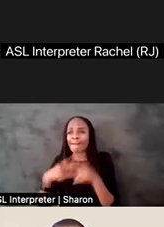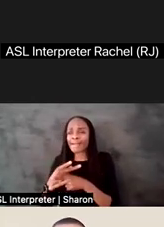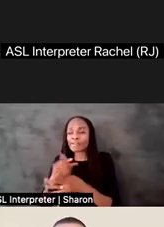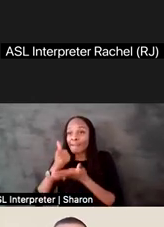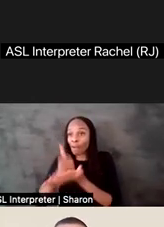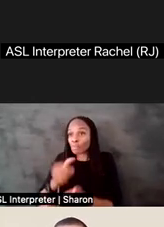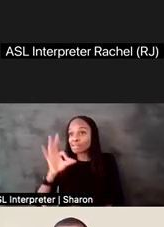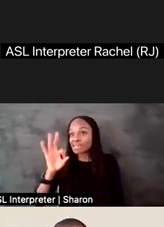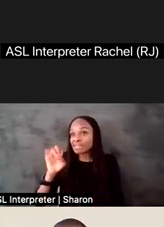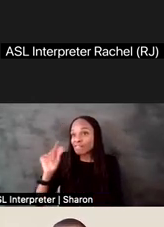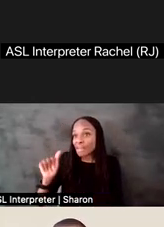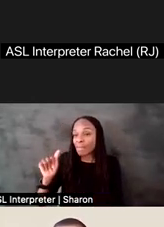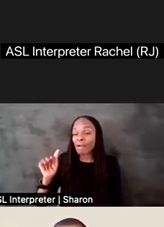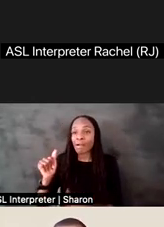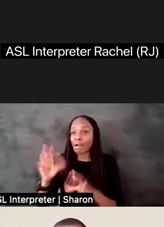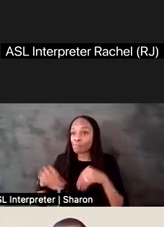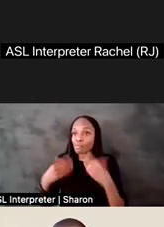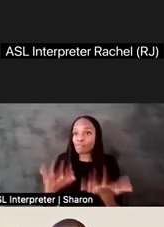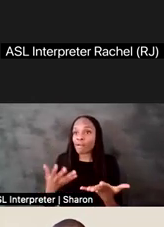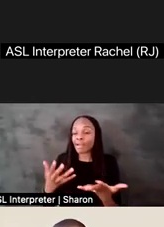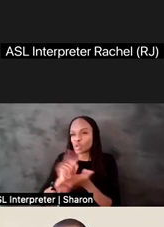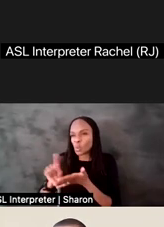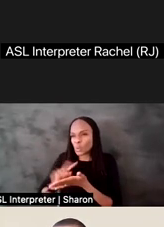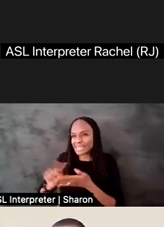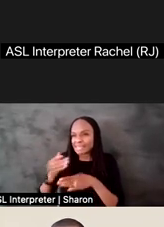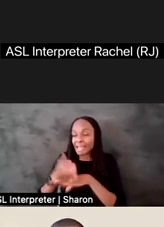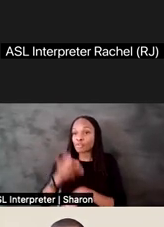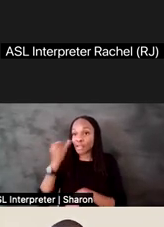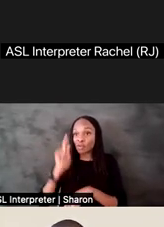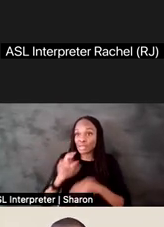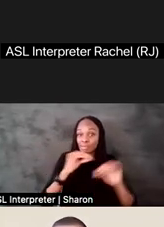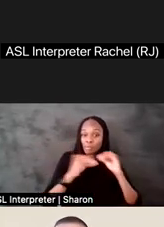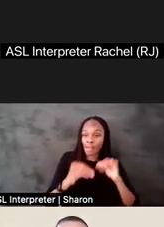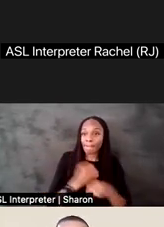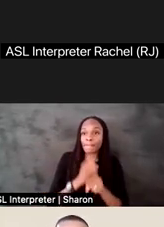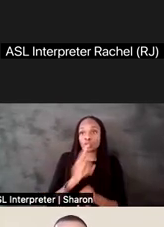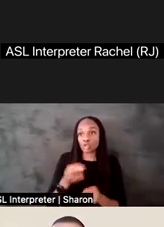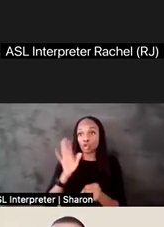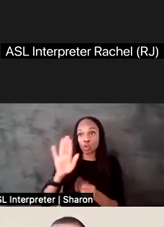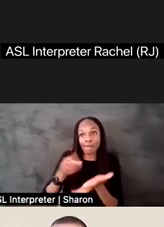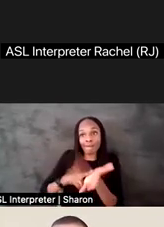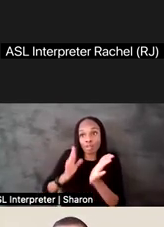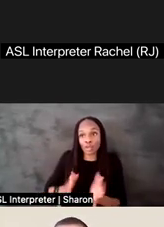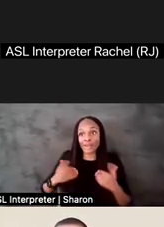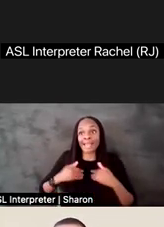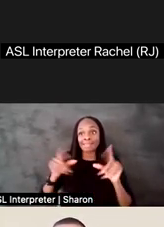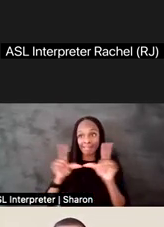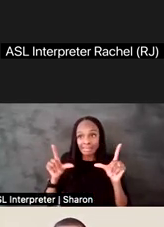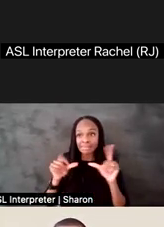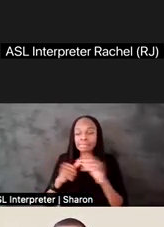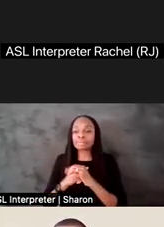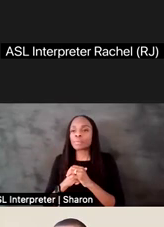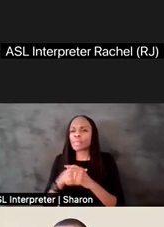after. If you need repairs, check with, make sure contractors are licensed. And I would say make sure that you know